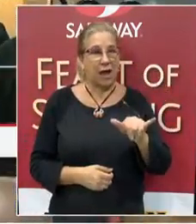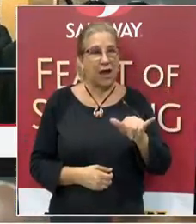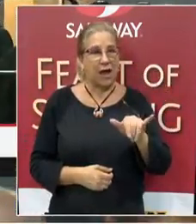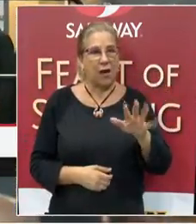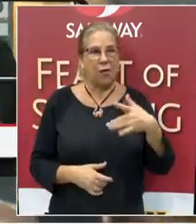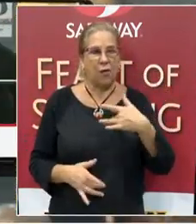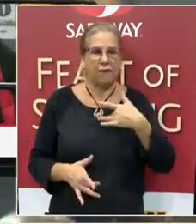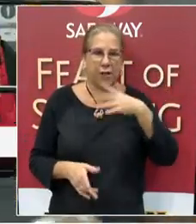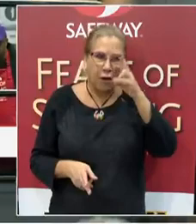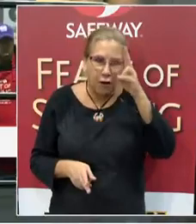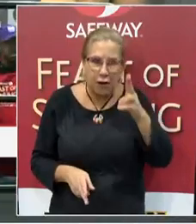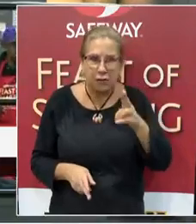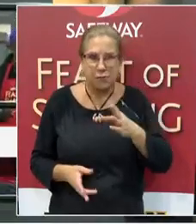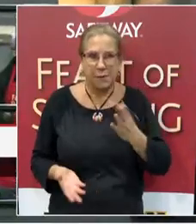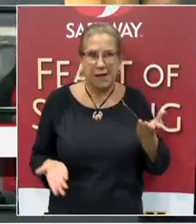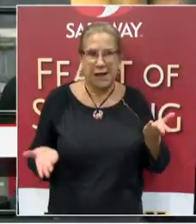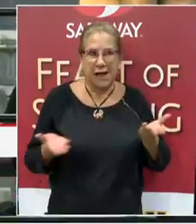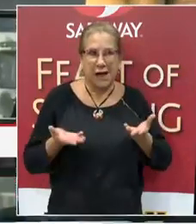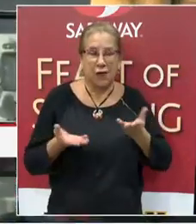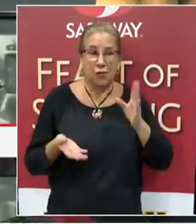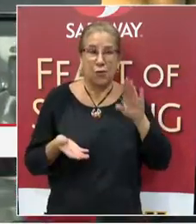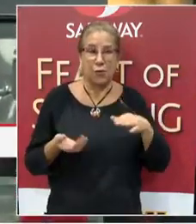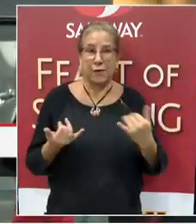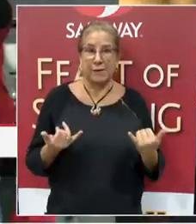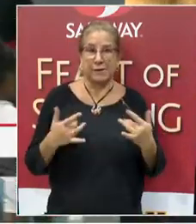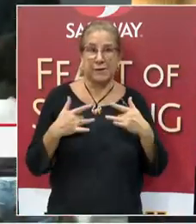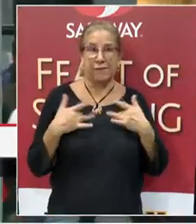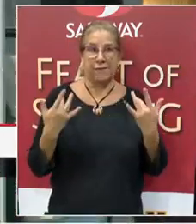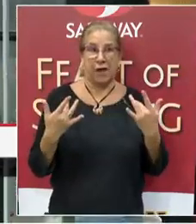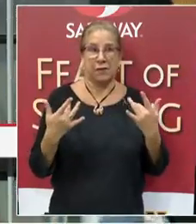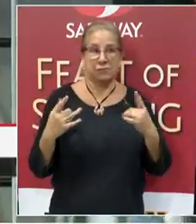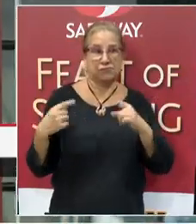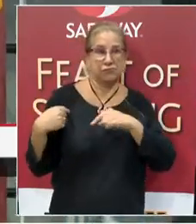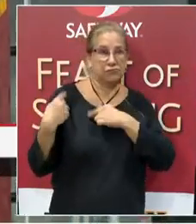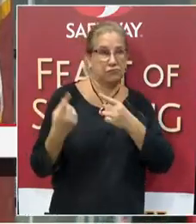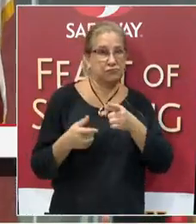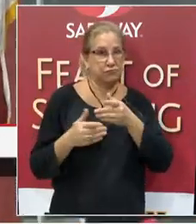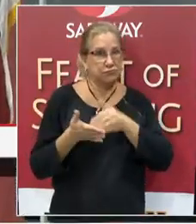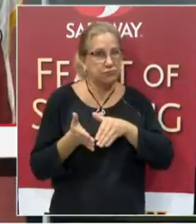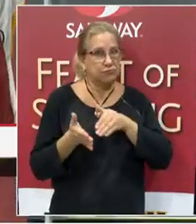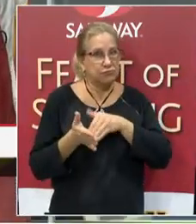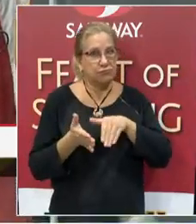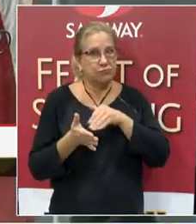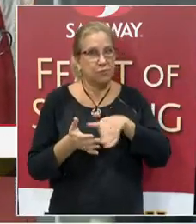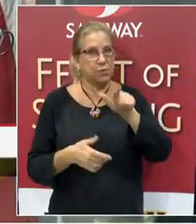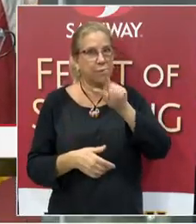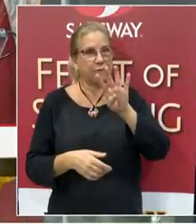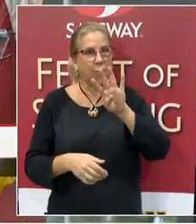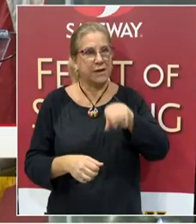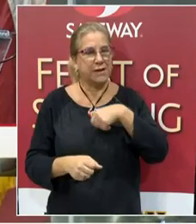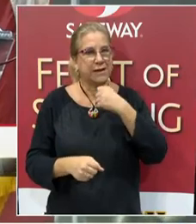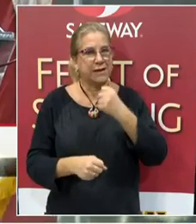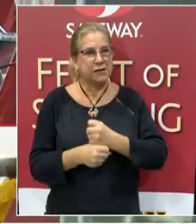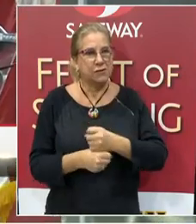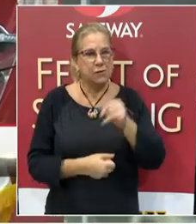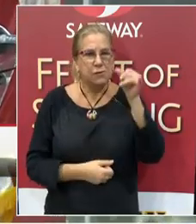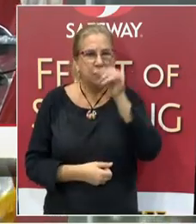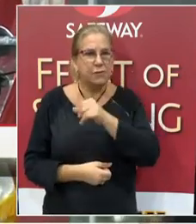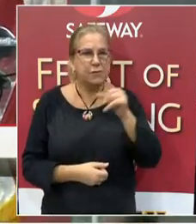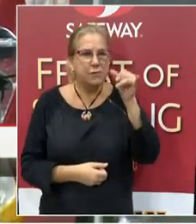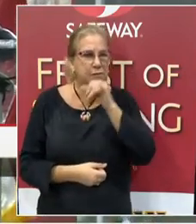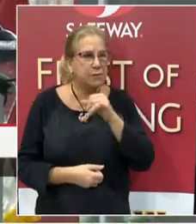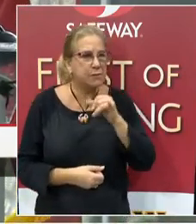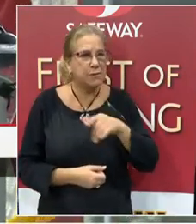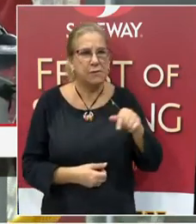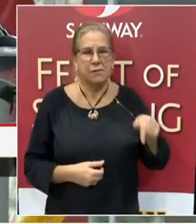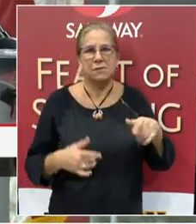24 years. Proud sponsors of this event. But this event would not happen, absolutely would not happen,